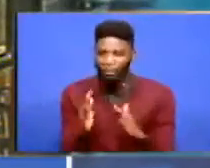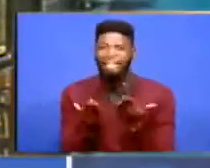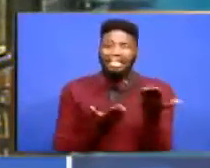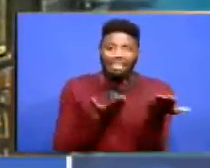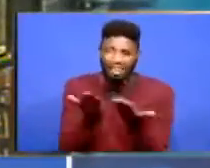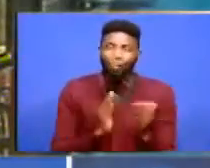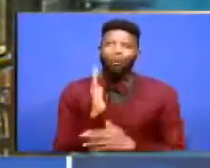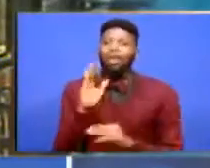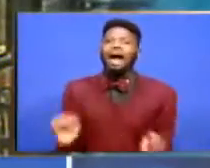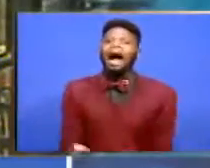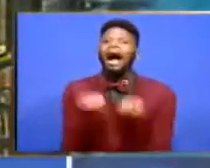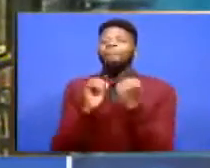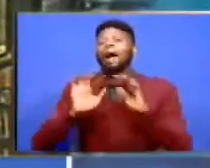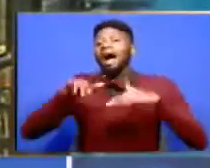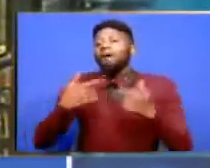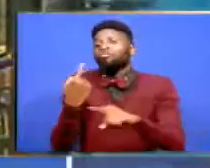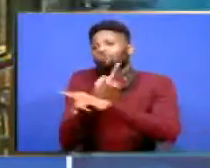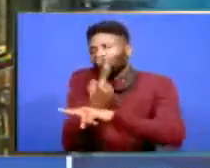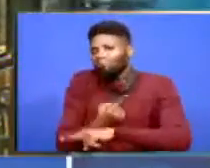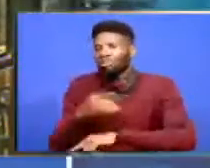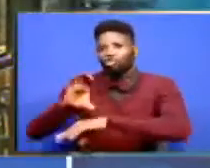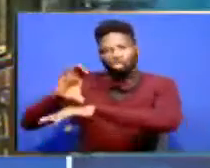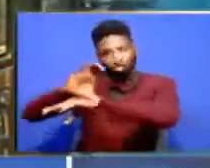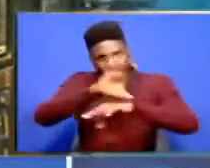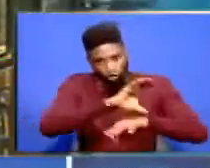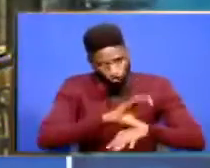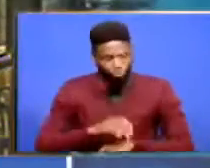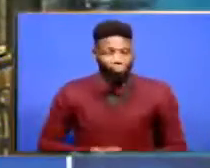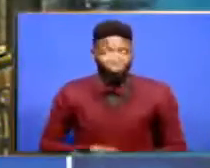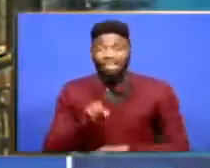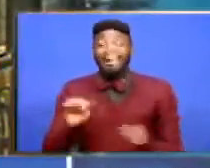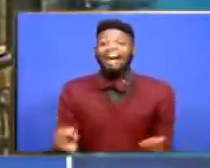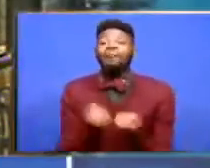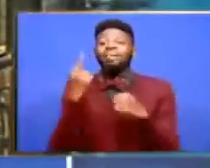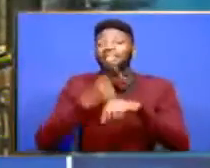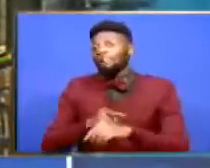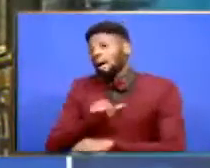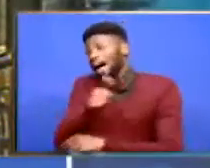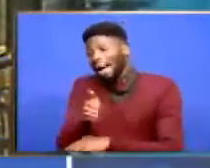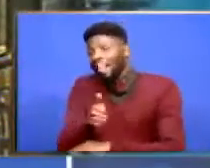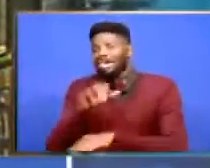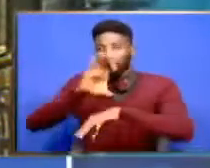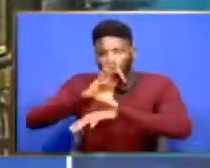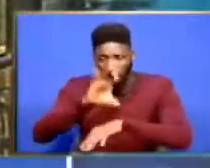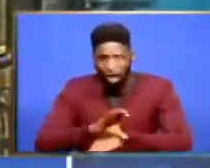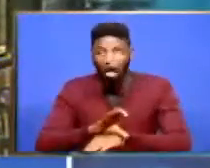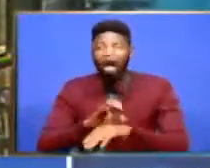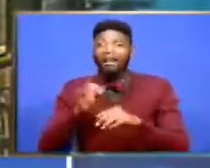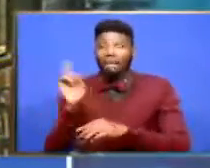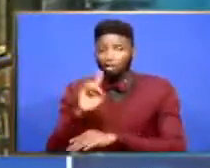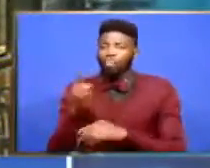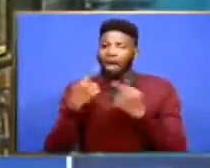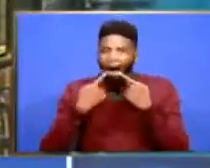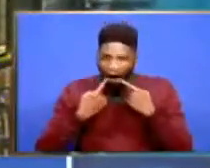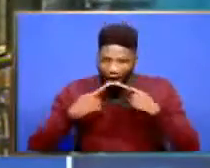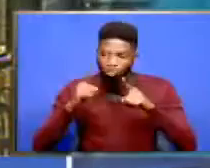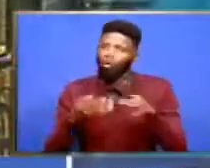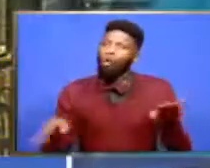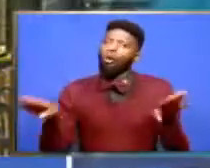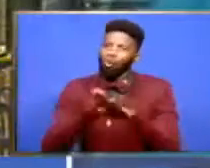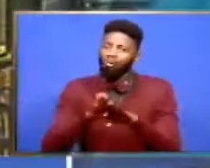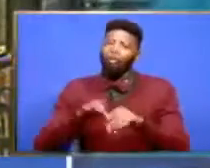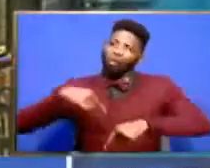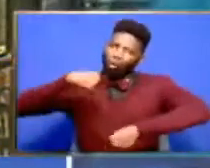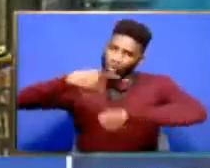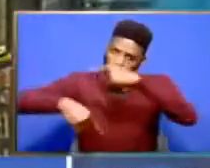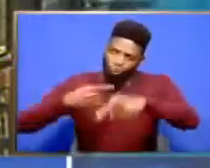its parishes. The development coming even as several places of worship in Nairobi announced that they will remain closed despite the